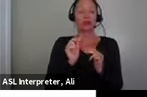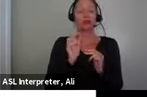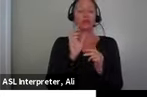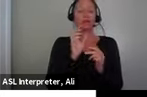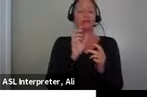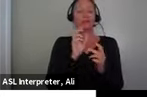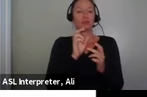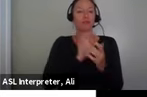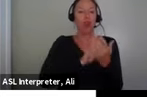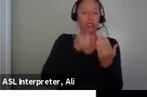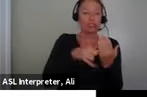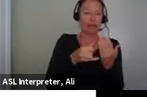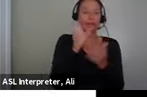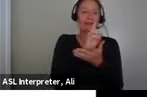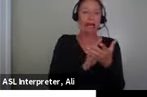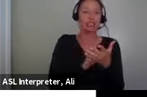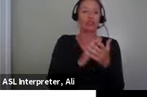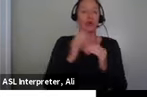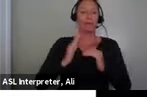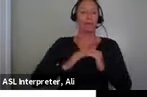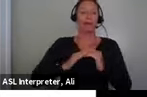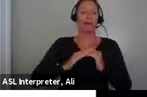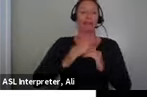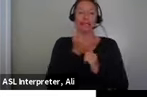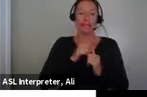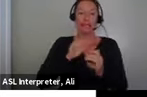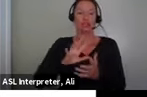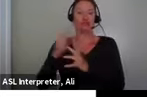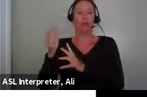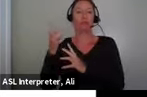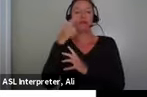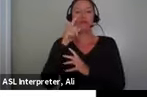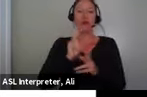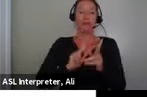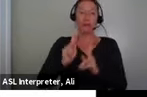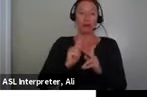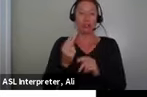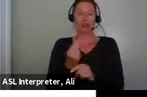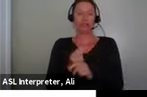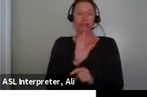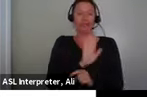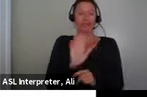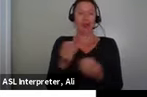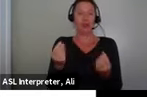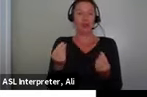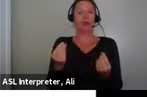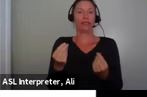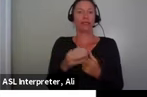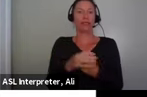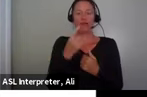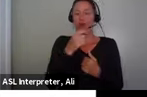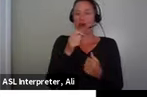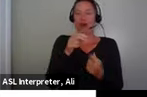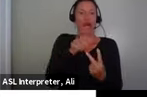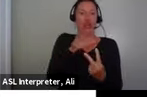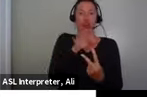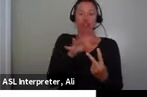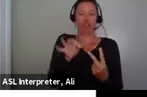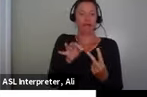any disruption to the various land uses adjacent to either alternative.